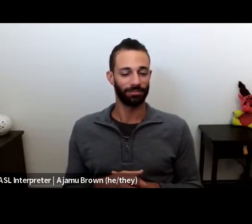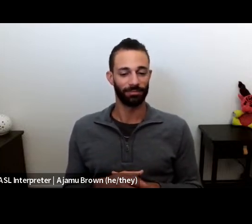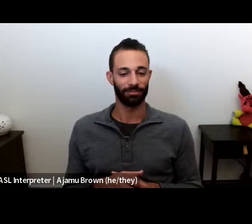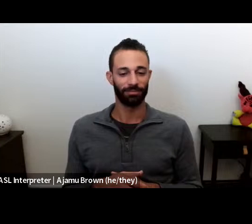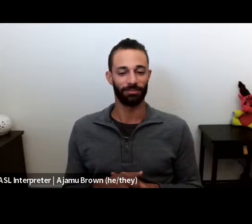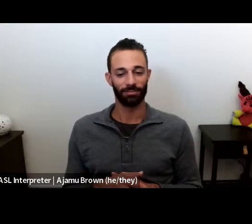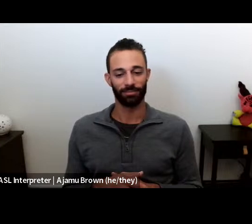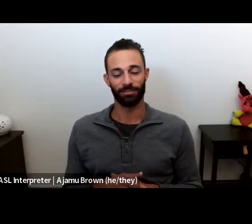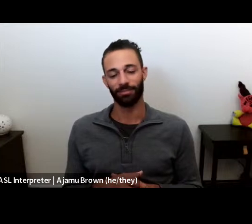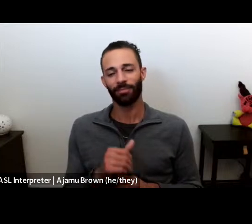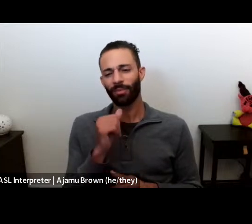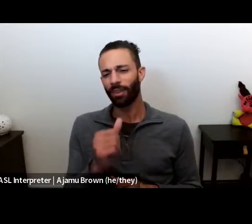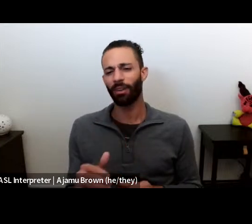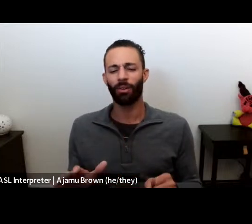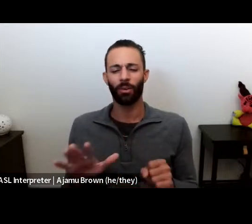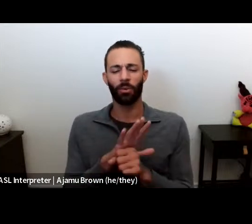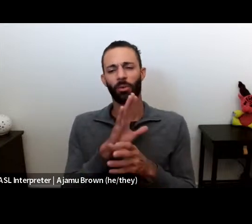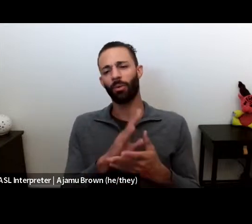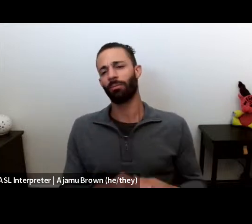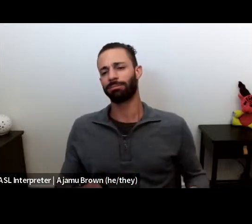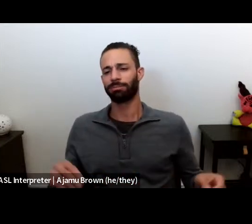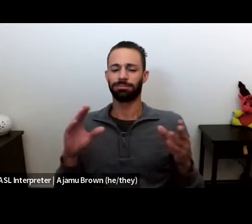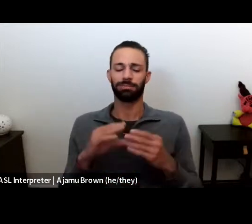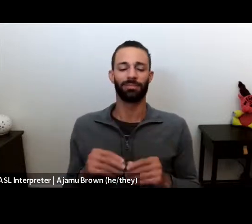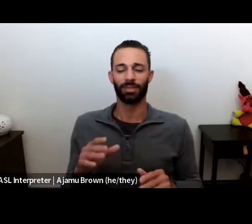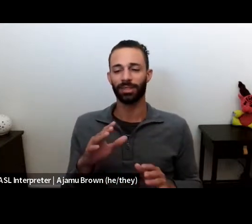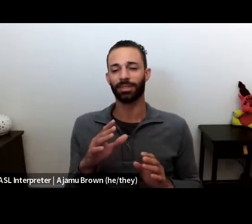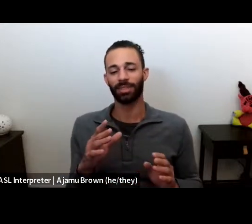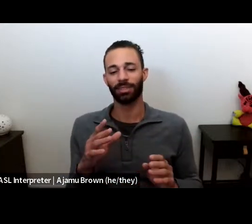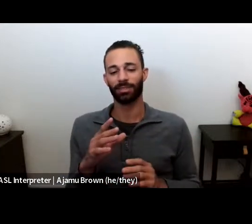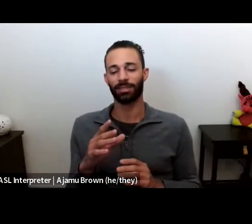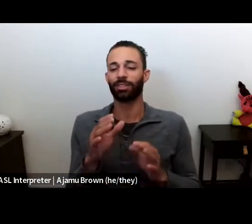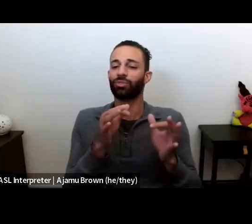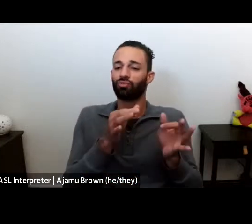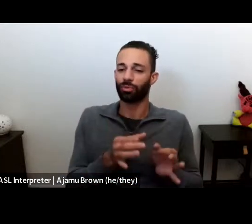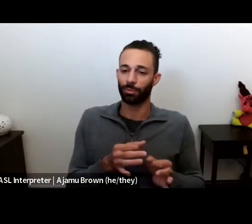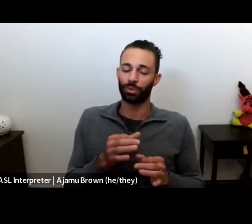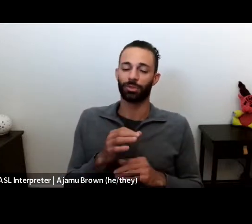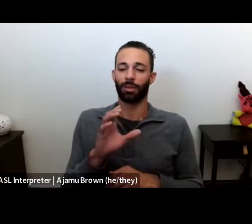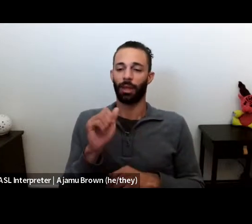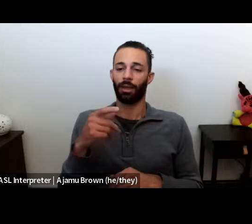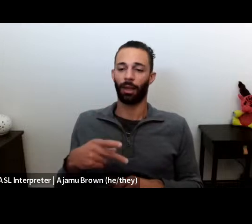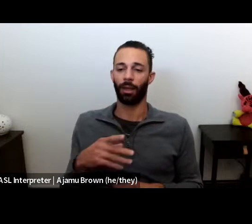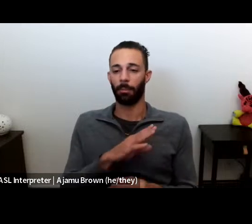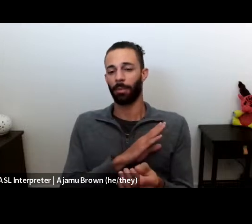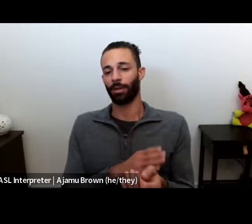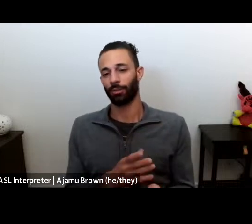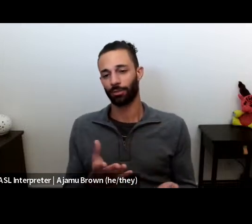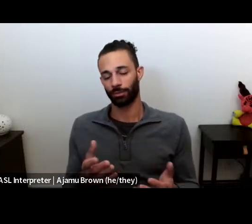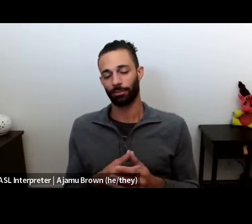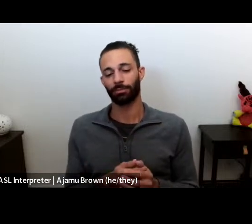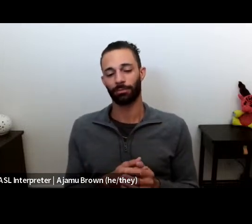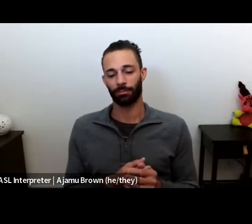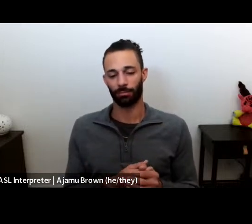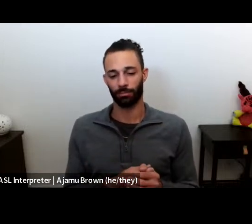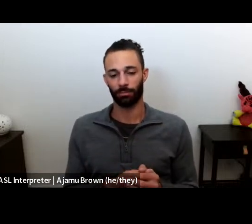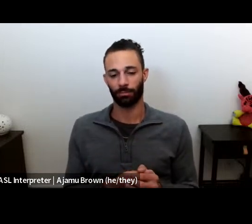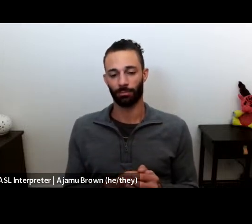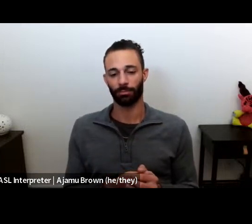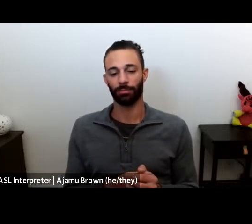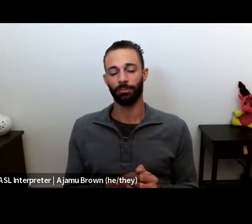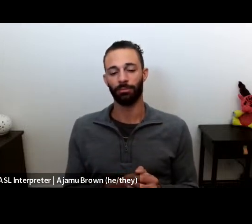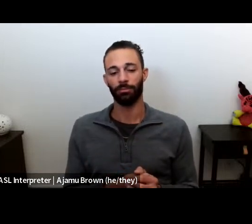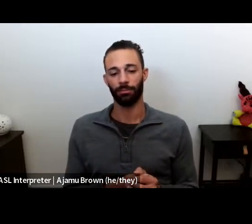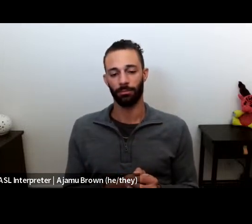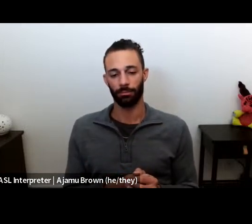it's not a whole parable, it's a description of the Capricorn energy. Um,